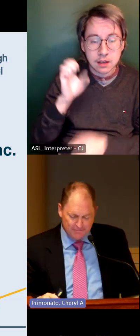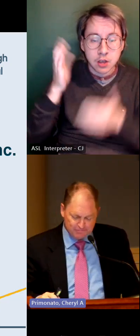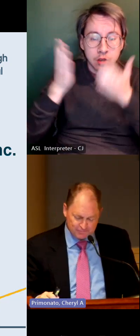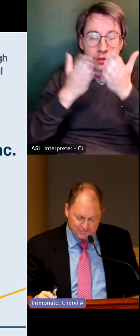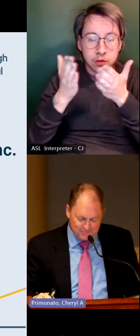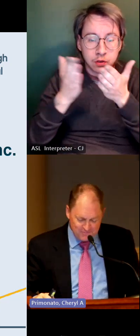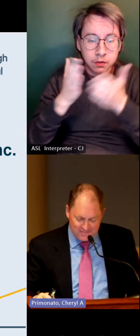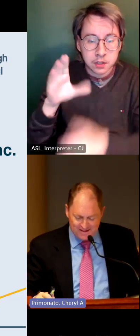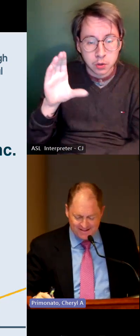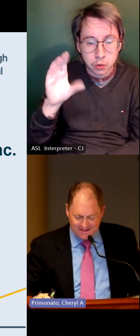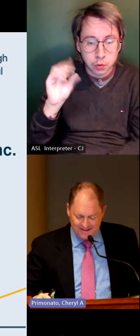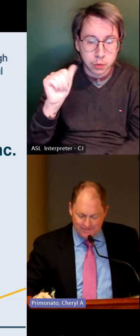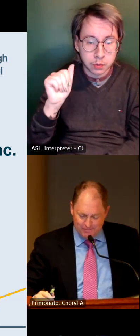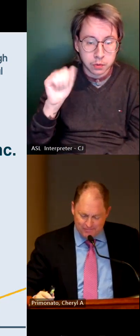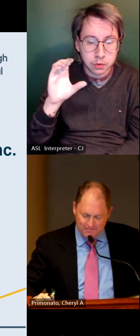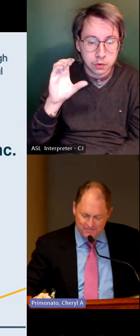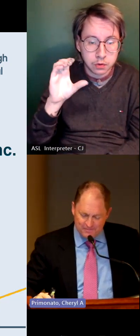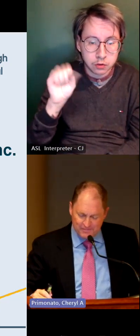not working.